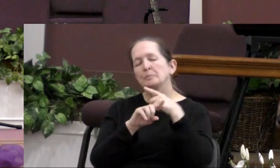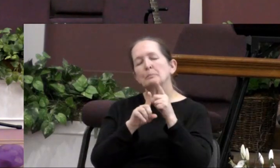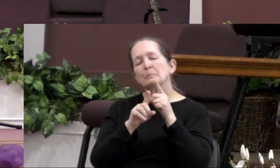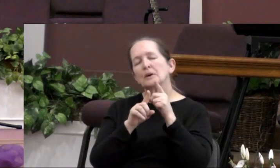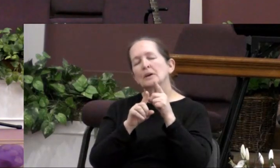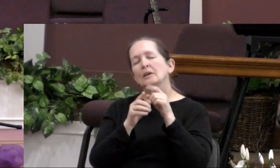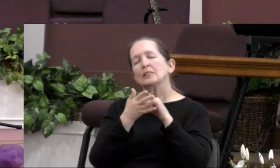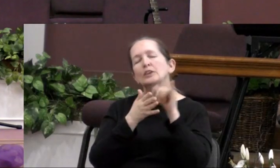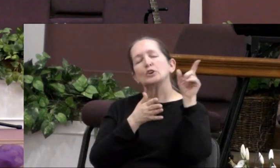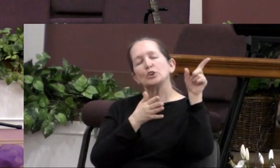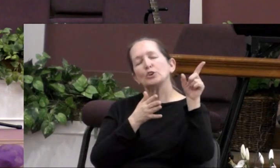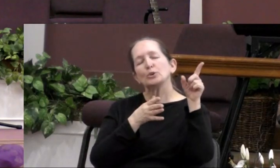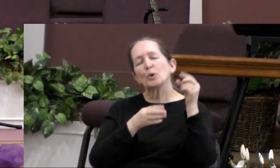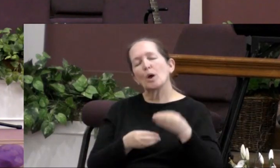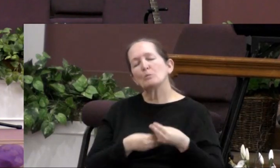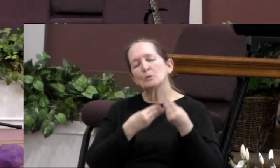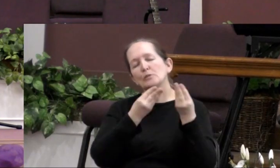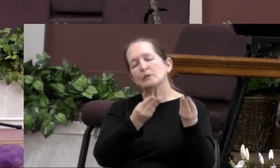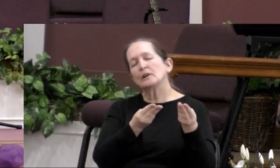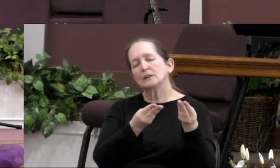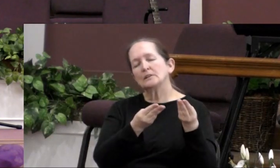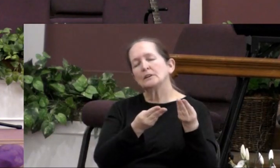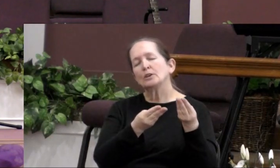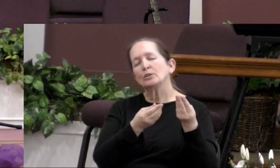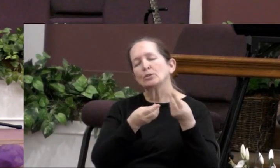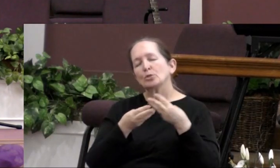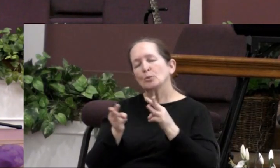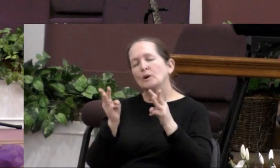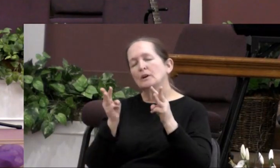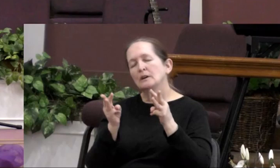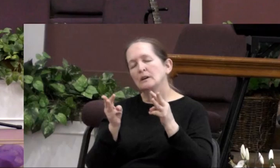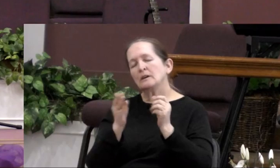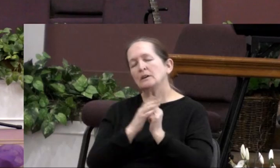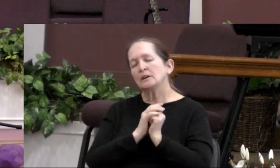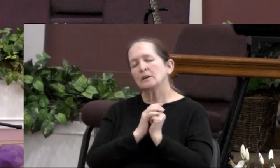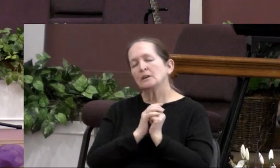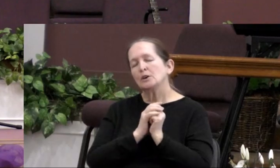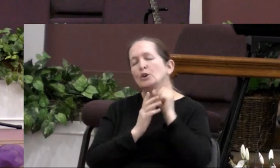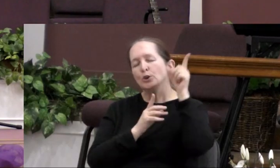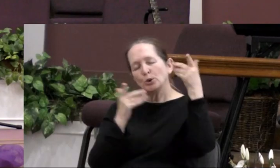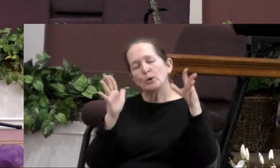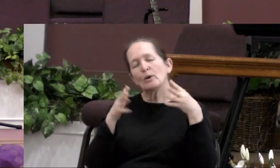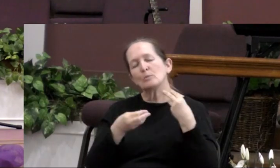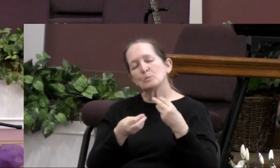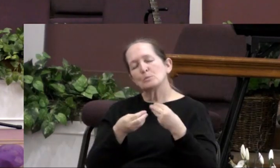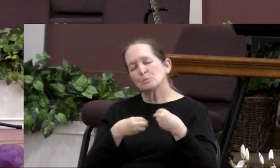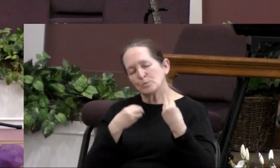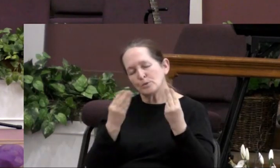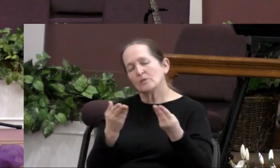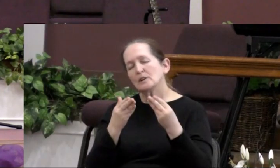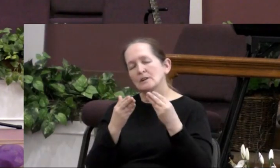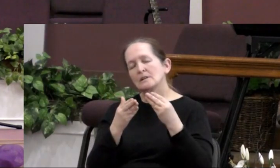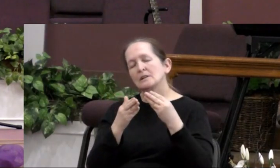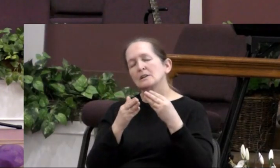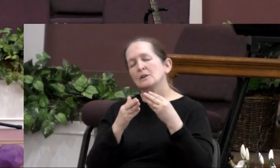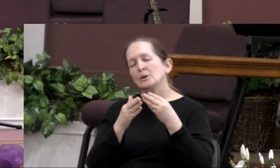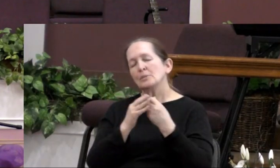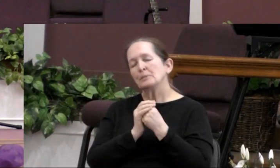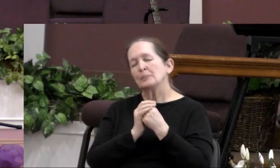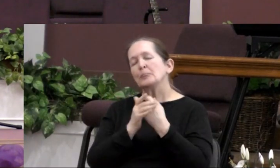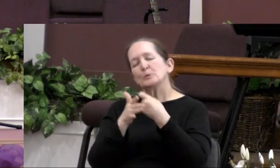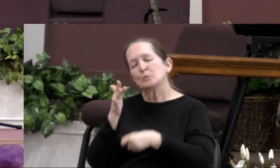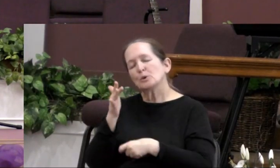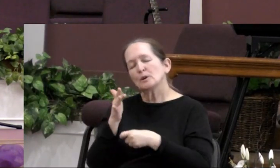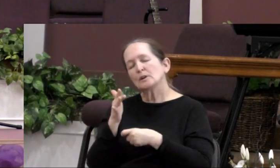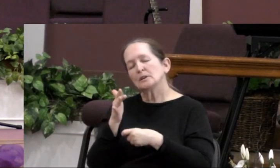you have provided the way. You have provided the price so we don't have